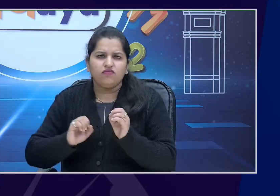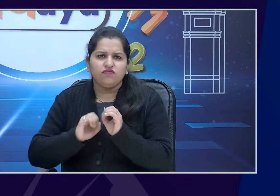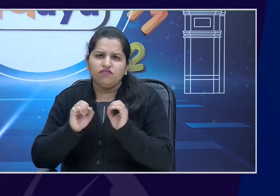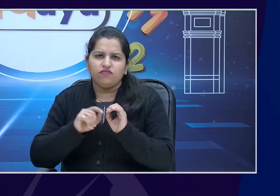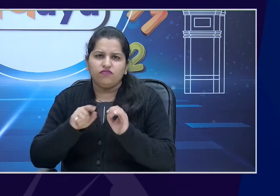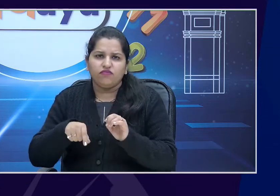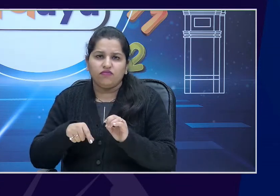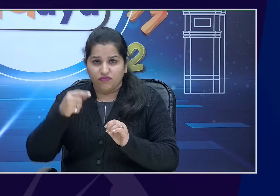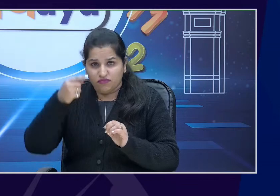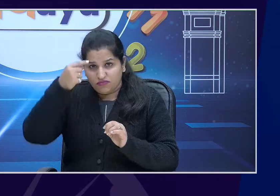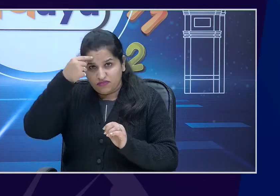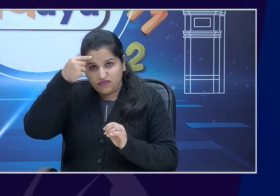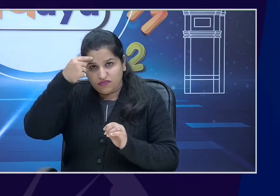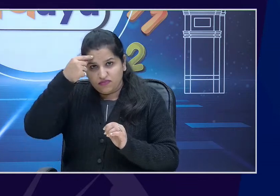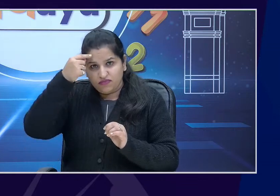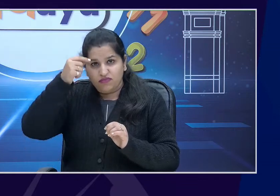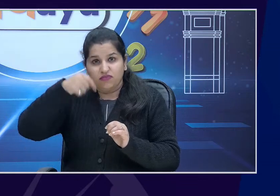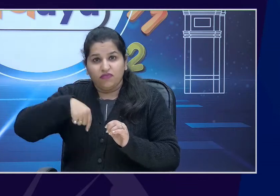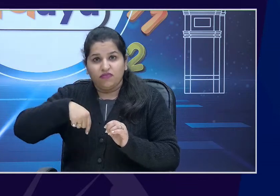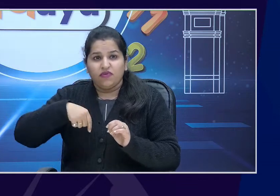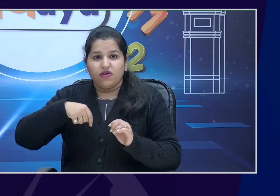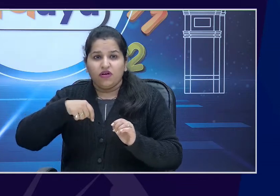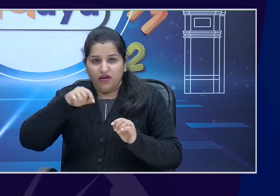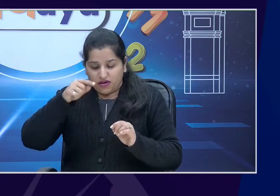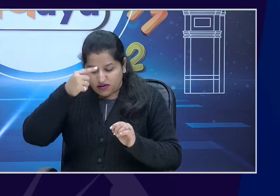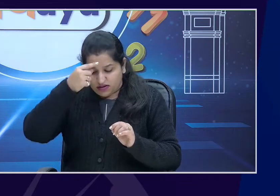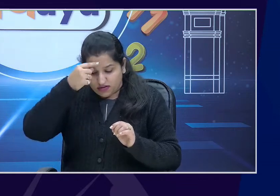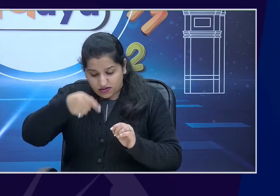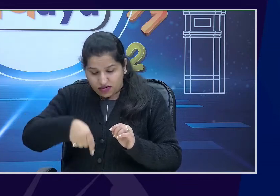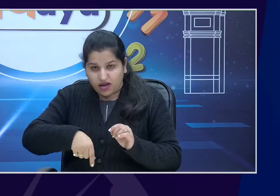head pointer and they can use a tab.